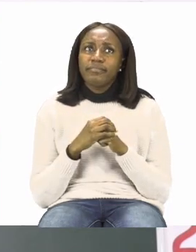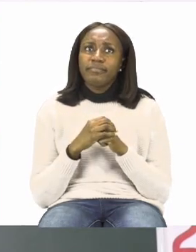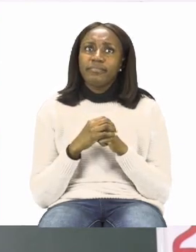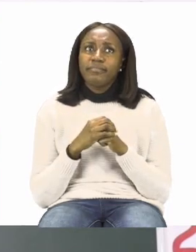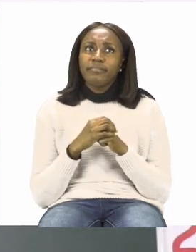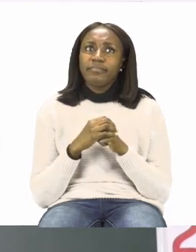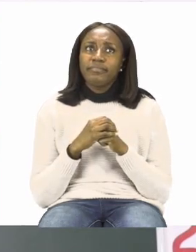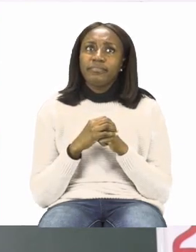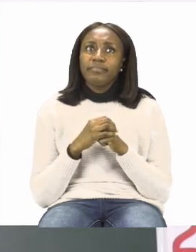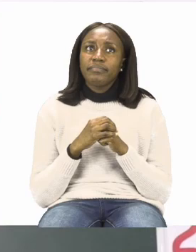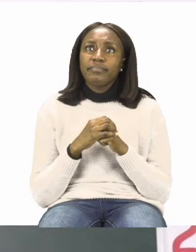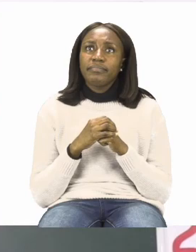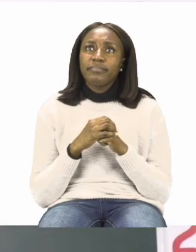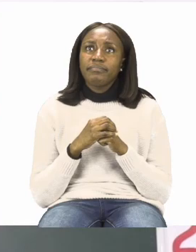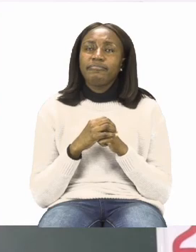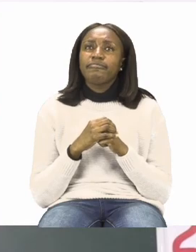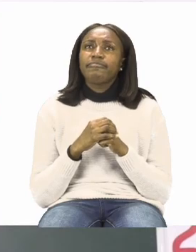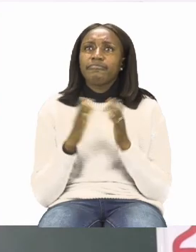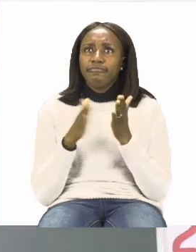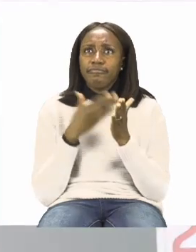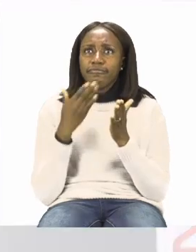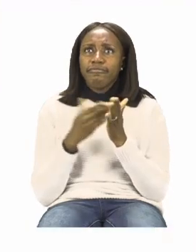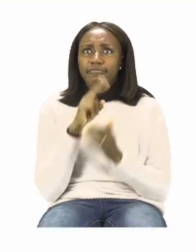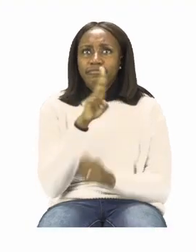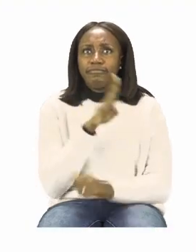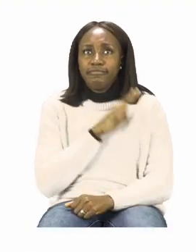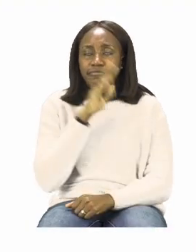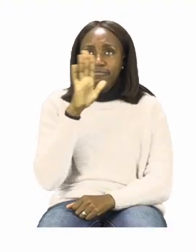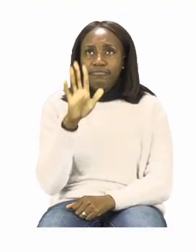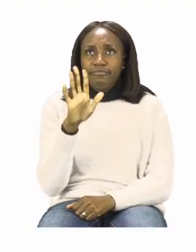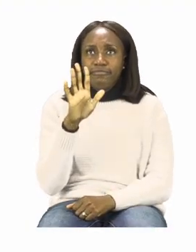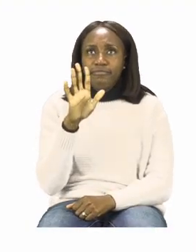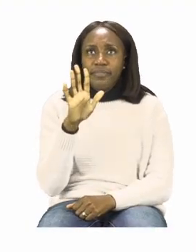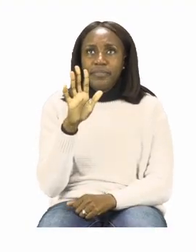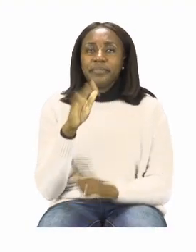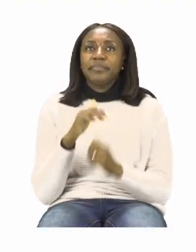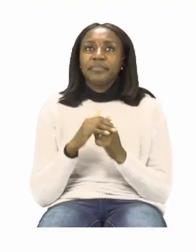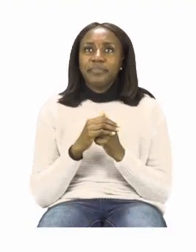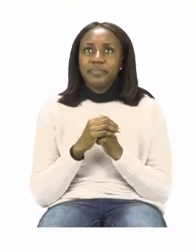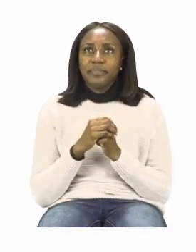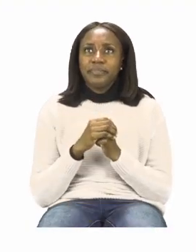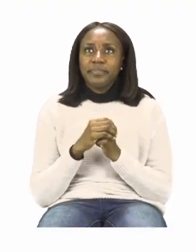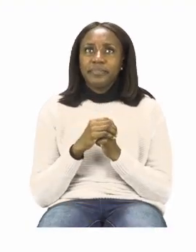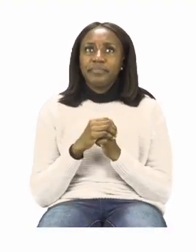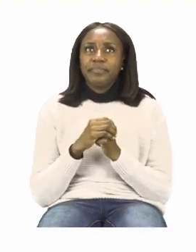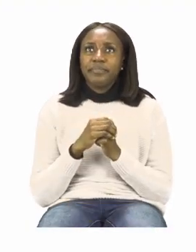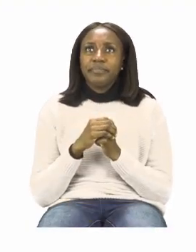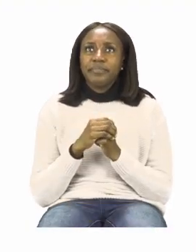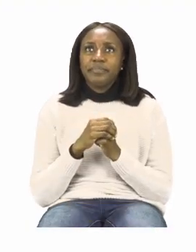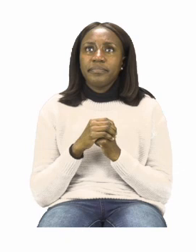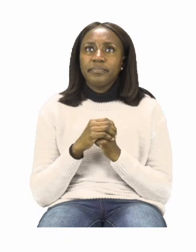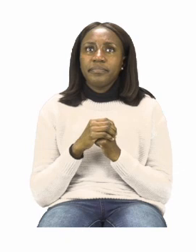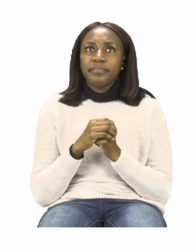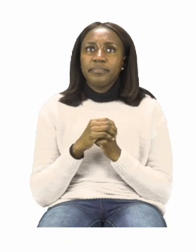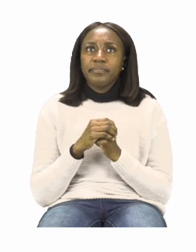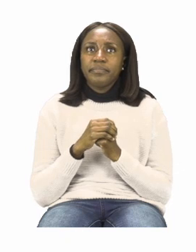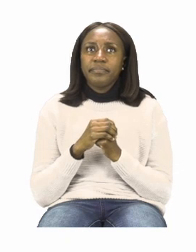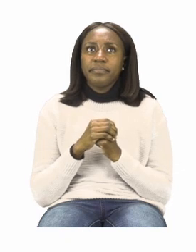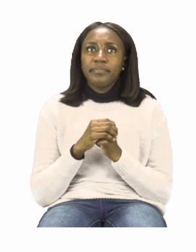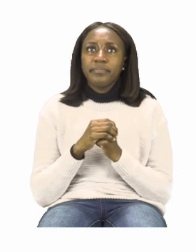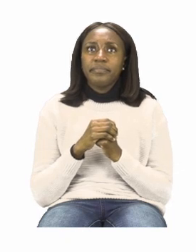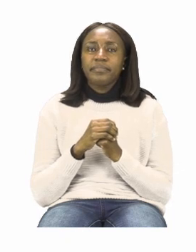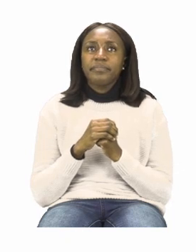on page 25, let's go there, you will see that next to each